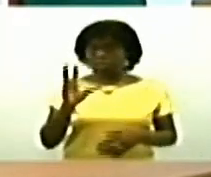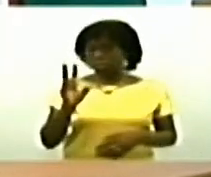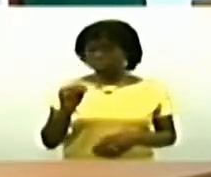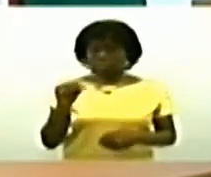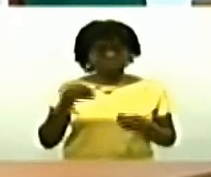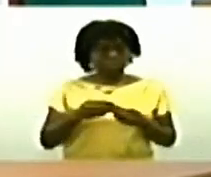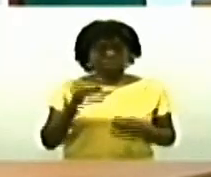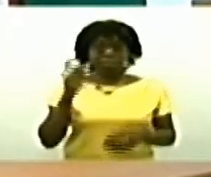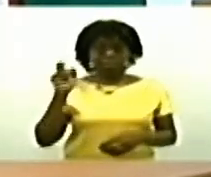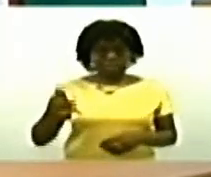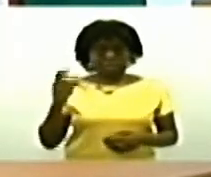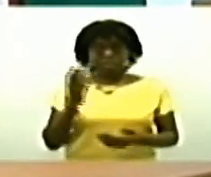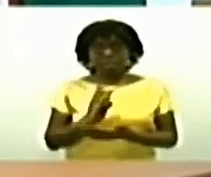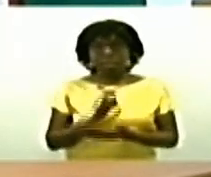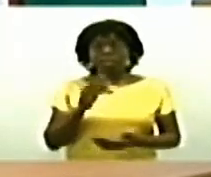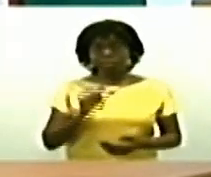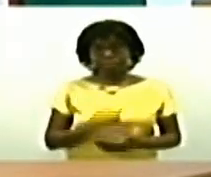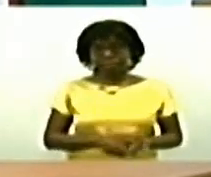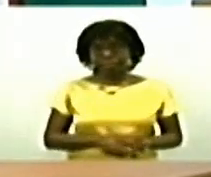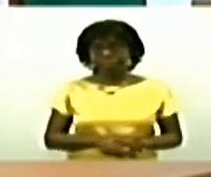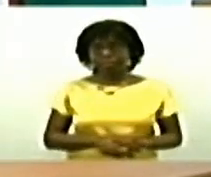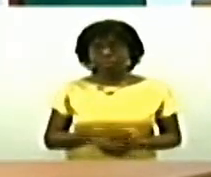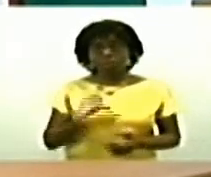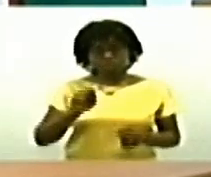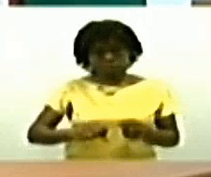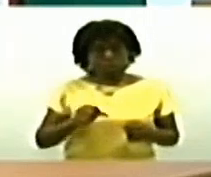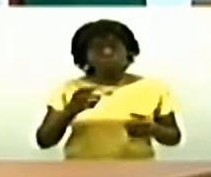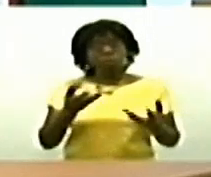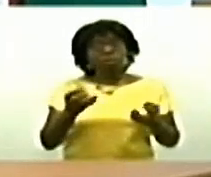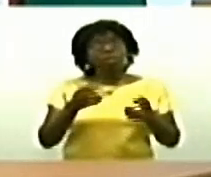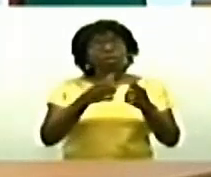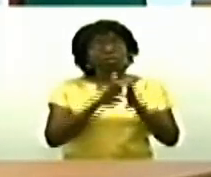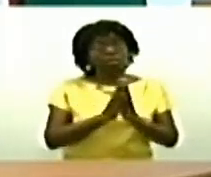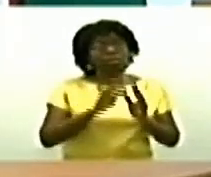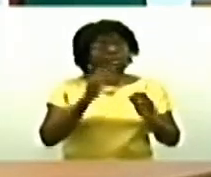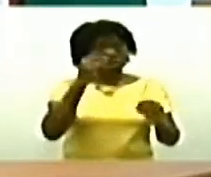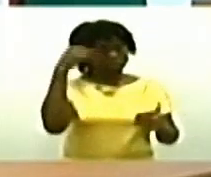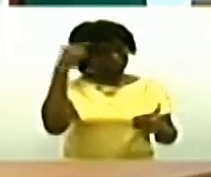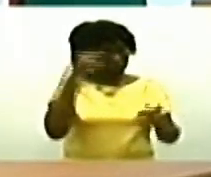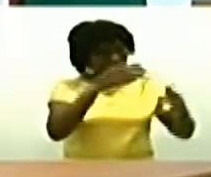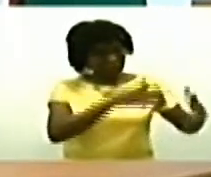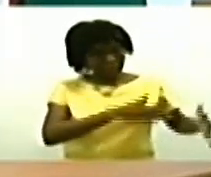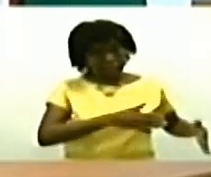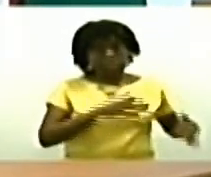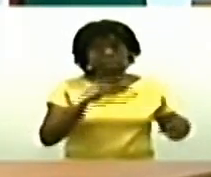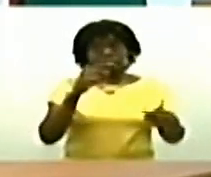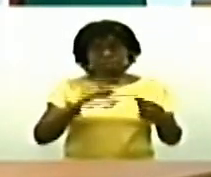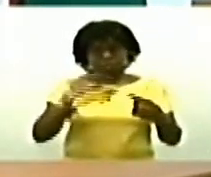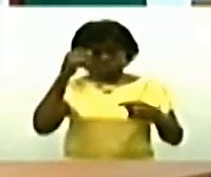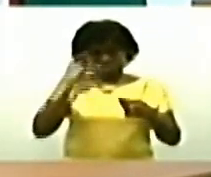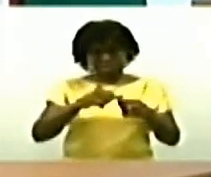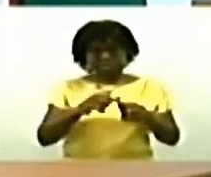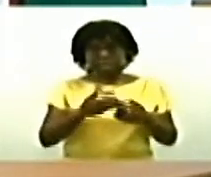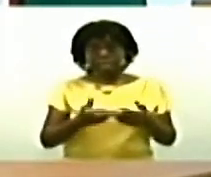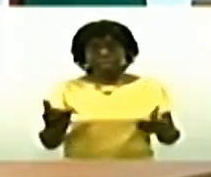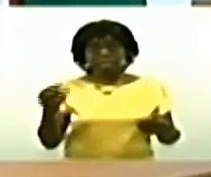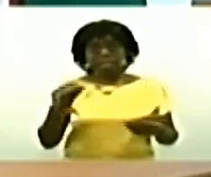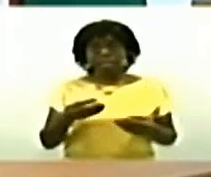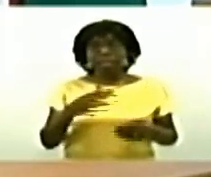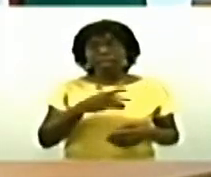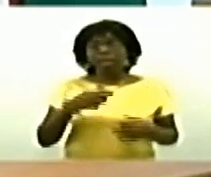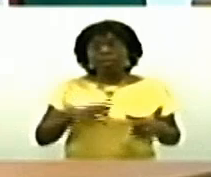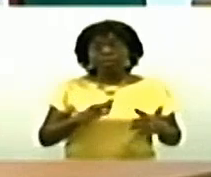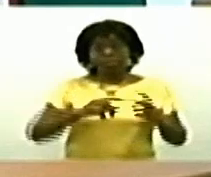end. So again, I want to appeal to the government side to take these things into consideration, and let us